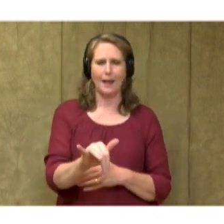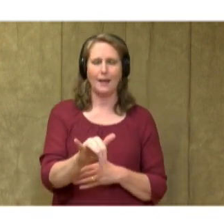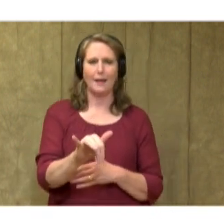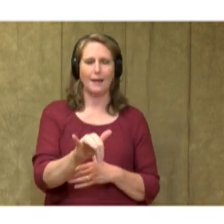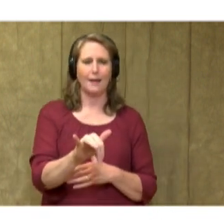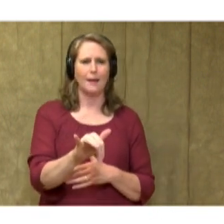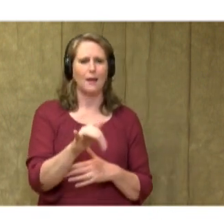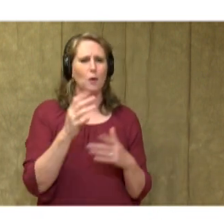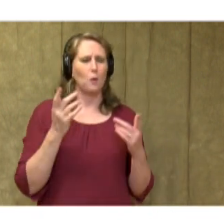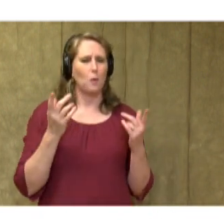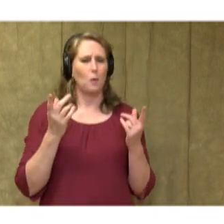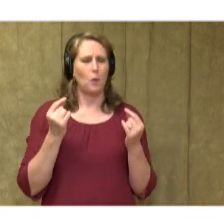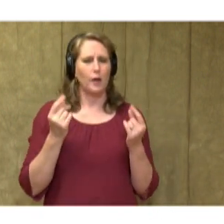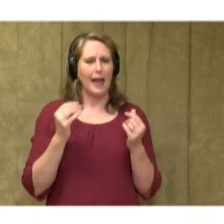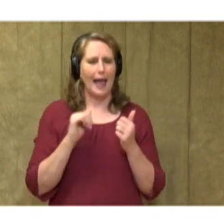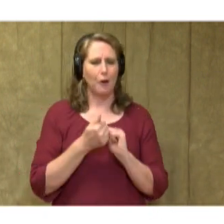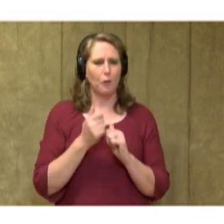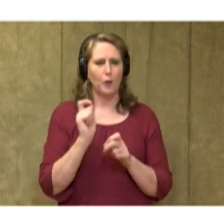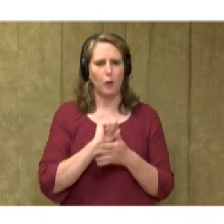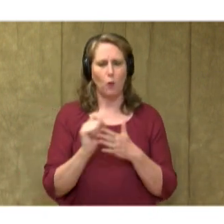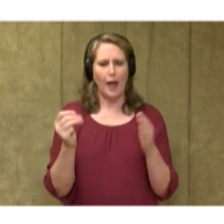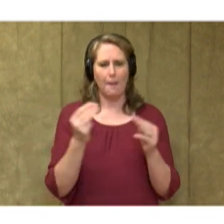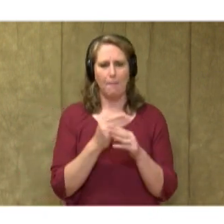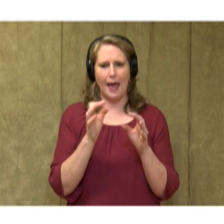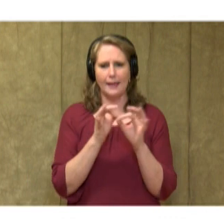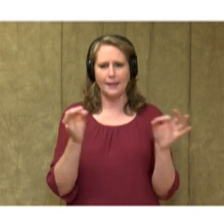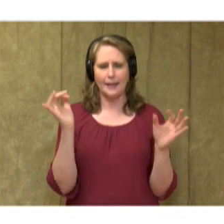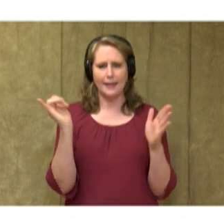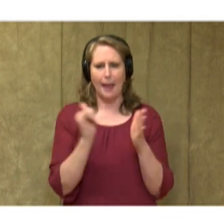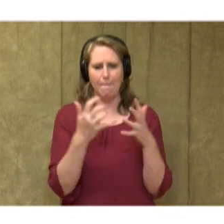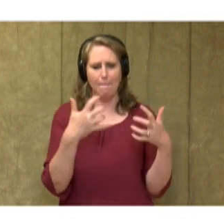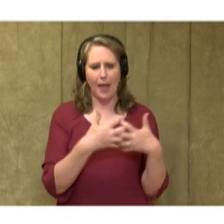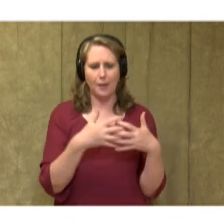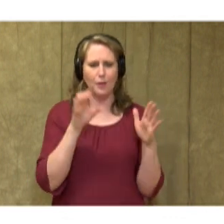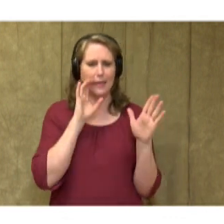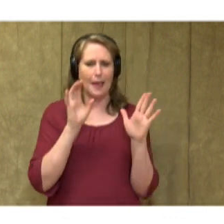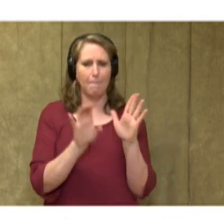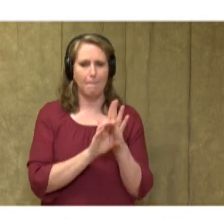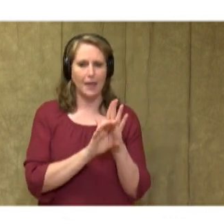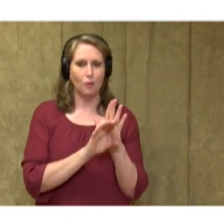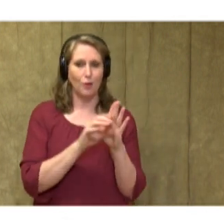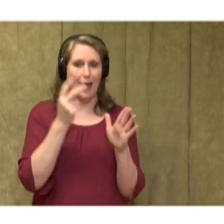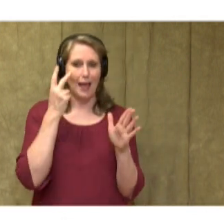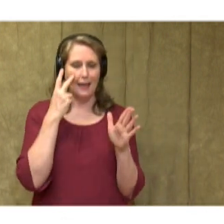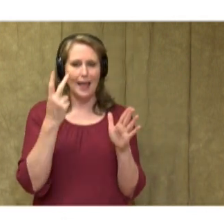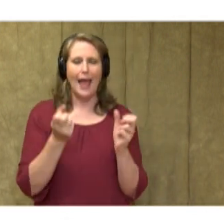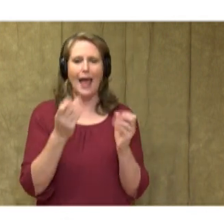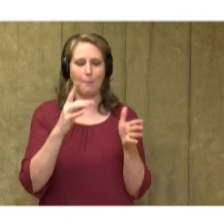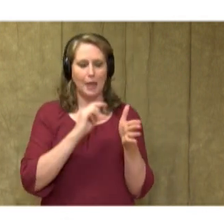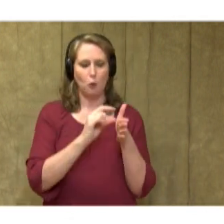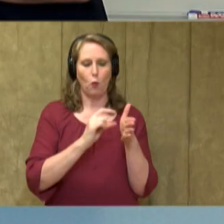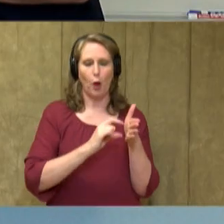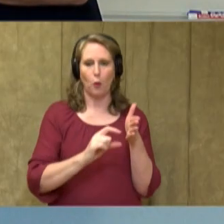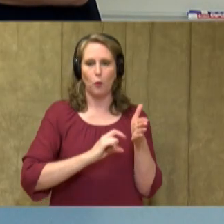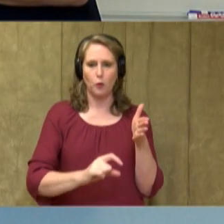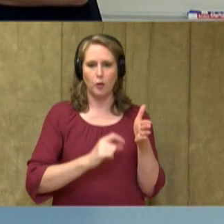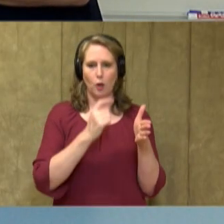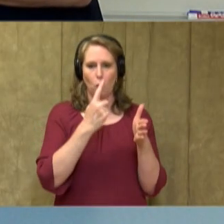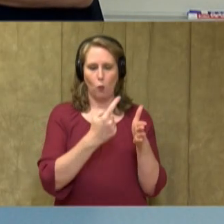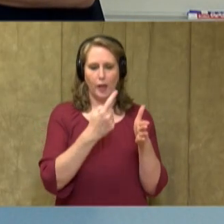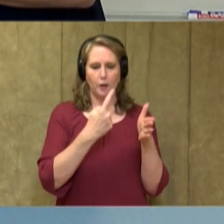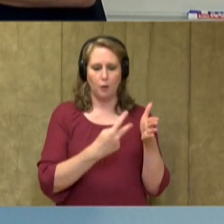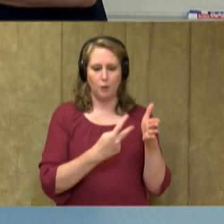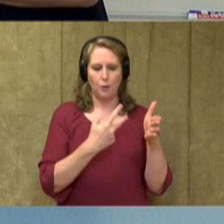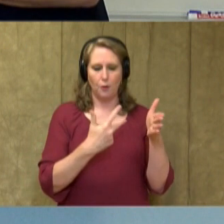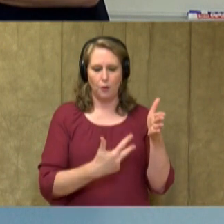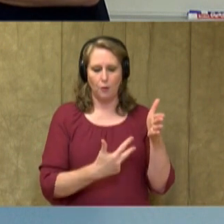What would we do to write an addition sentence for this array? So I see, let's count our rows. 1,